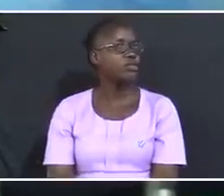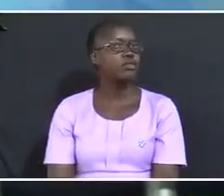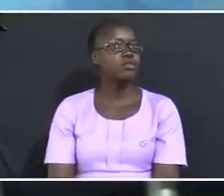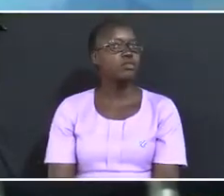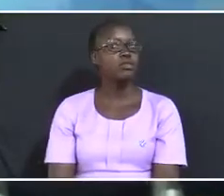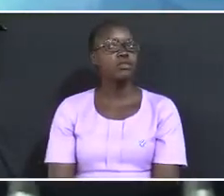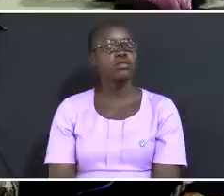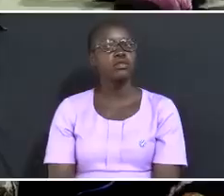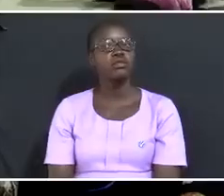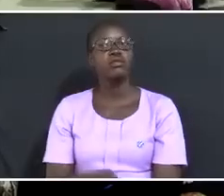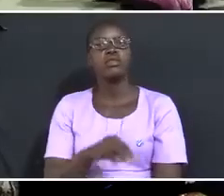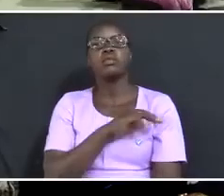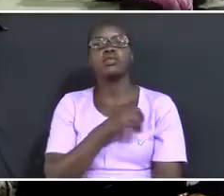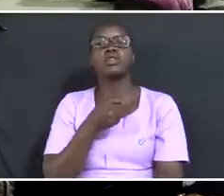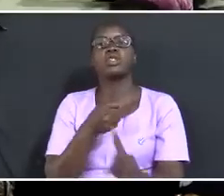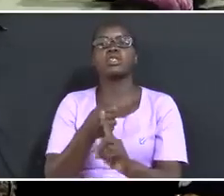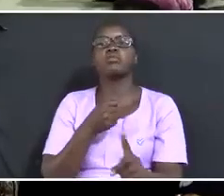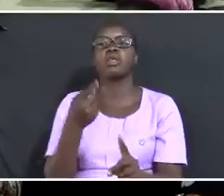Mission Impact